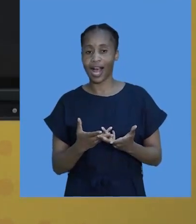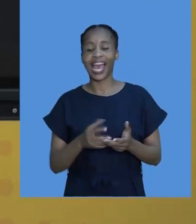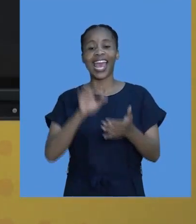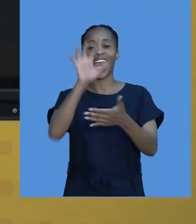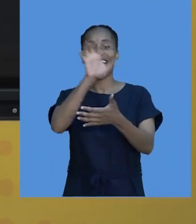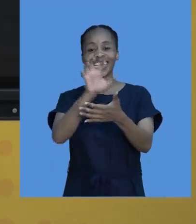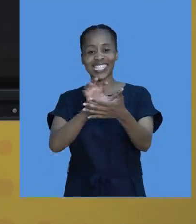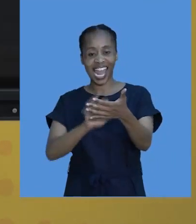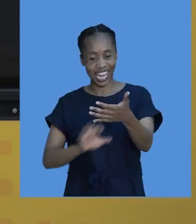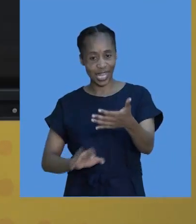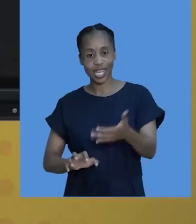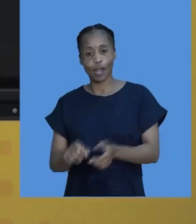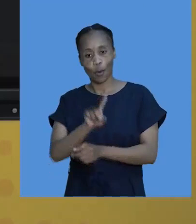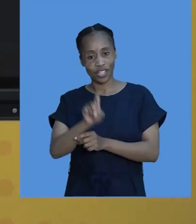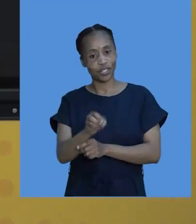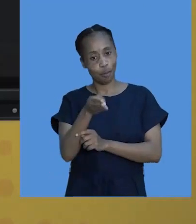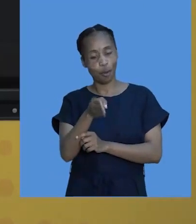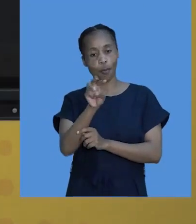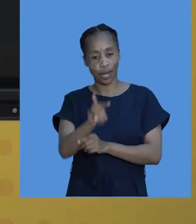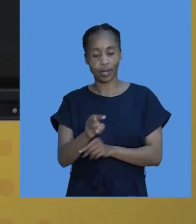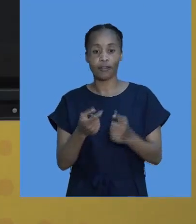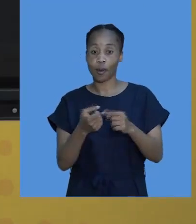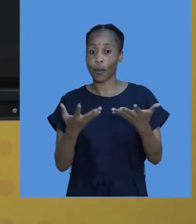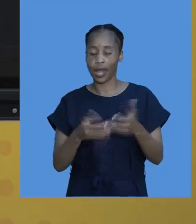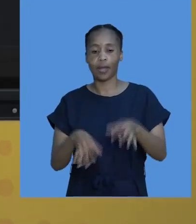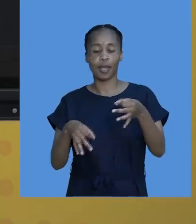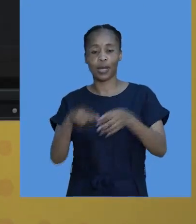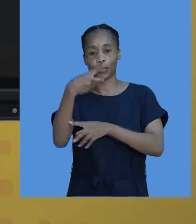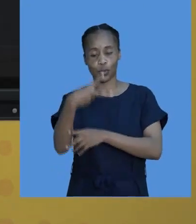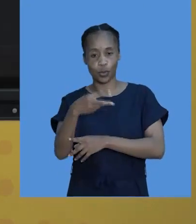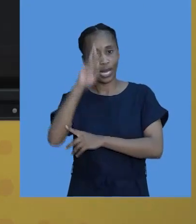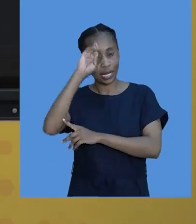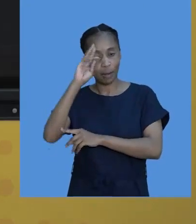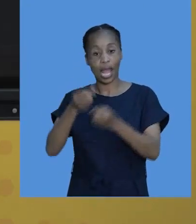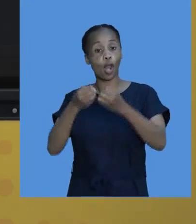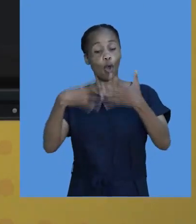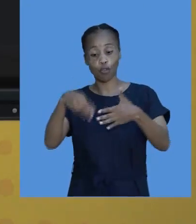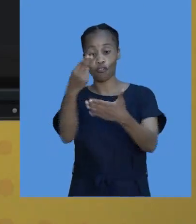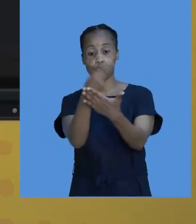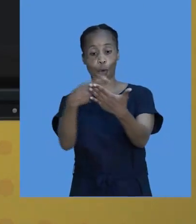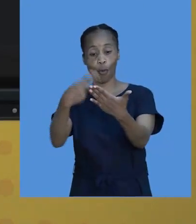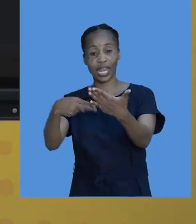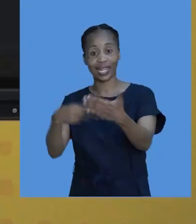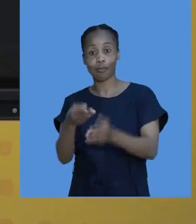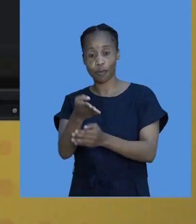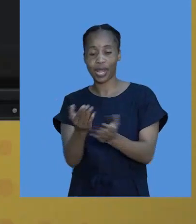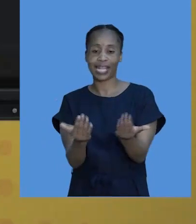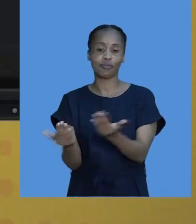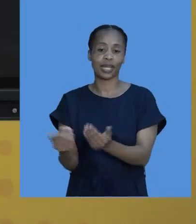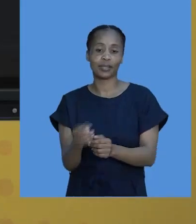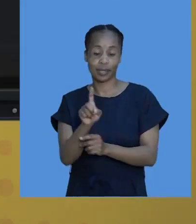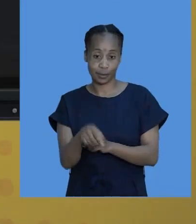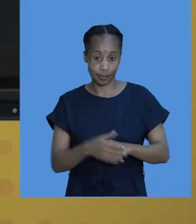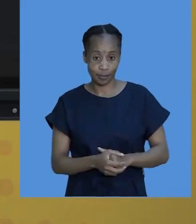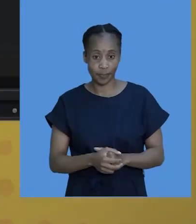can expect in your final exams, especially as far as paper 2 is concerned. Remember, there is a lot of drawing you can expect in your